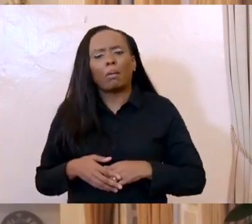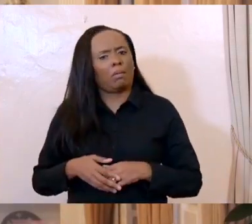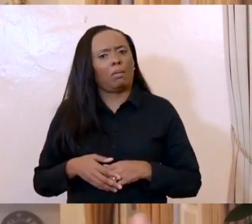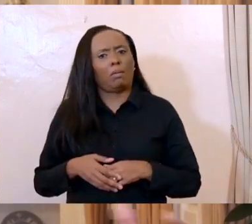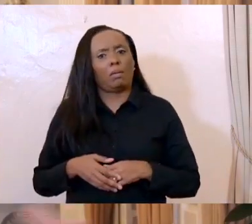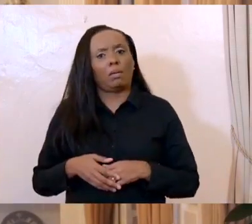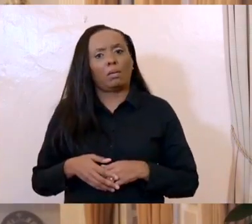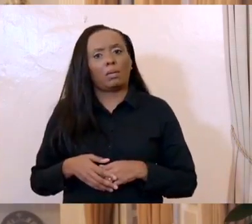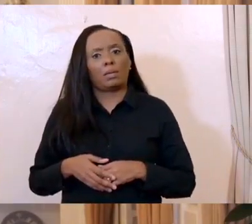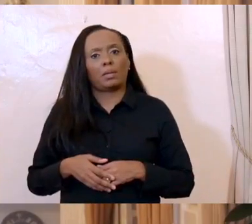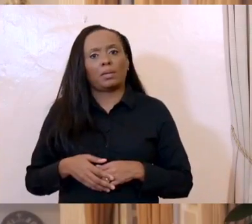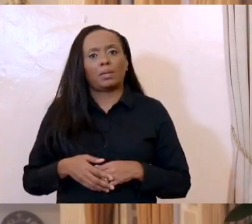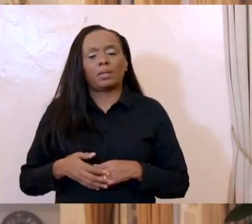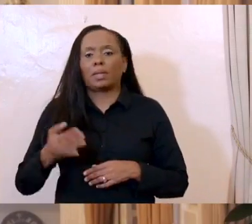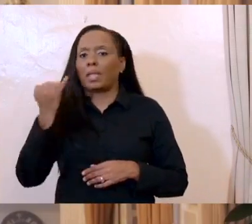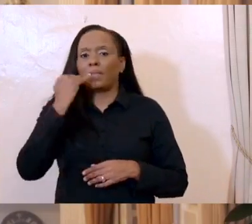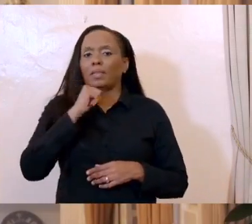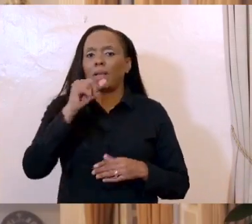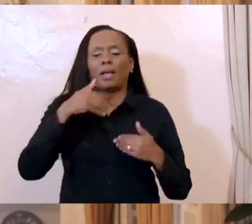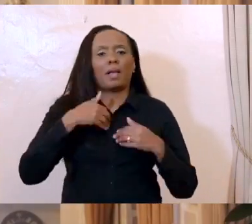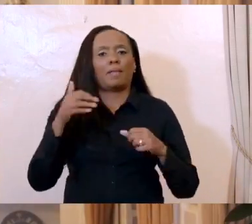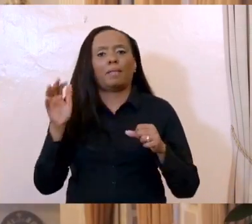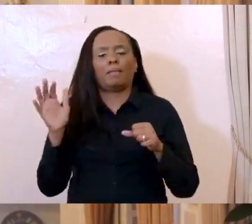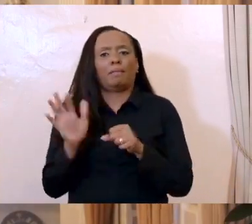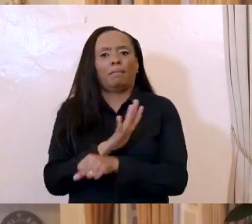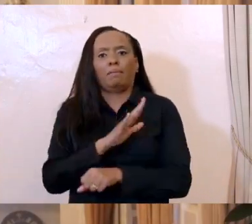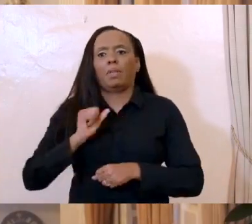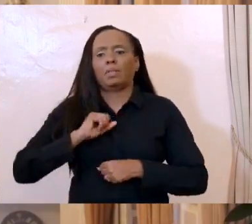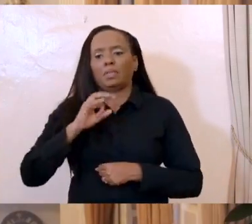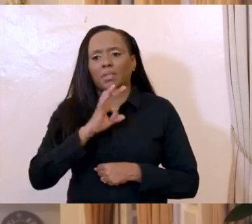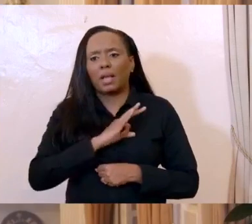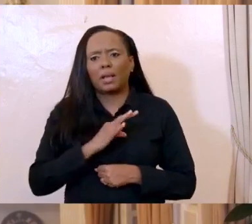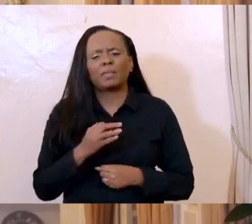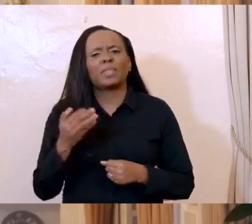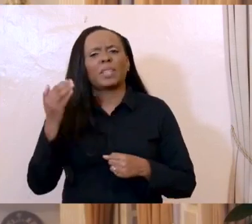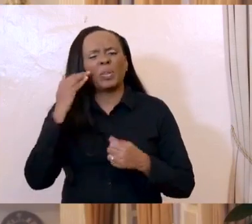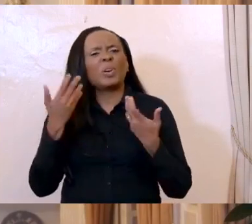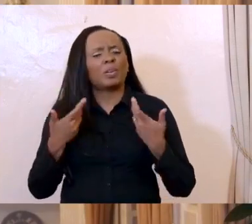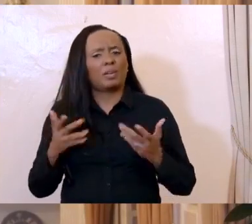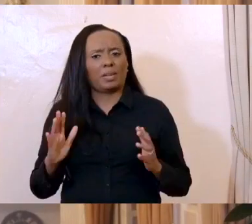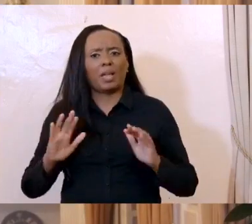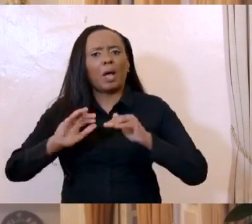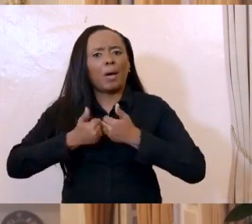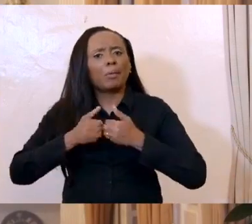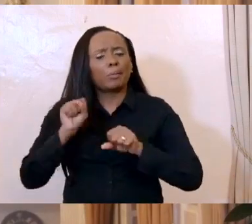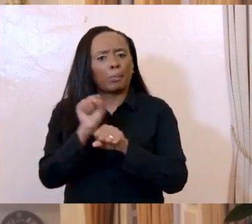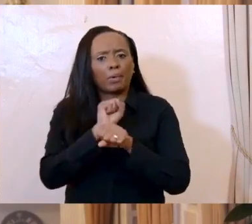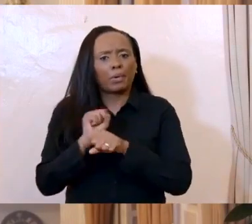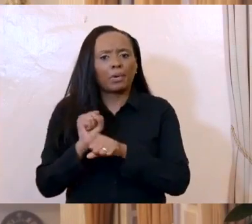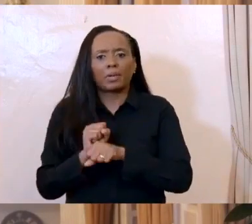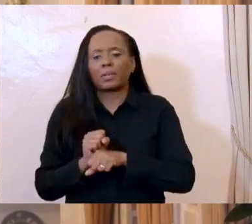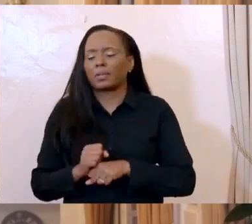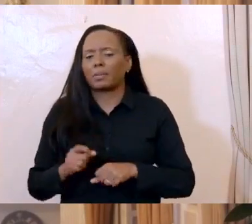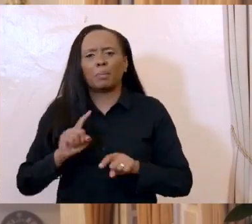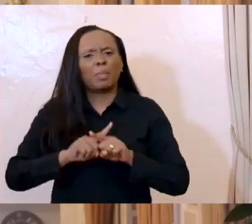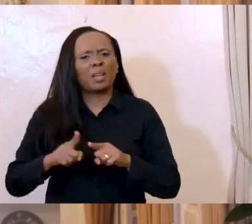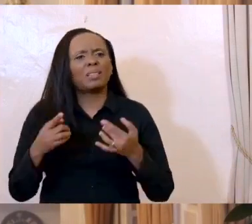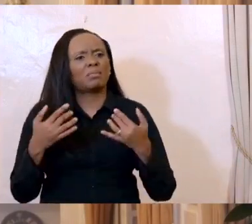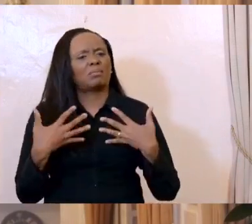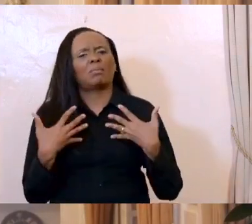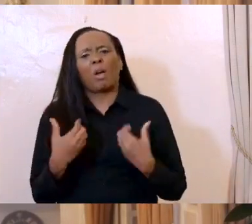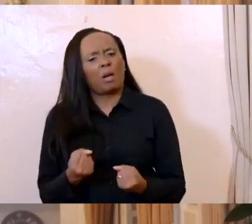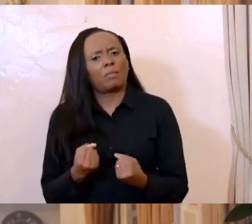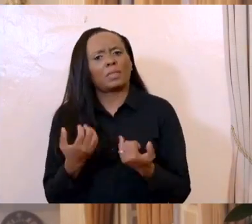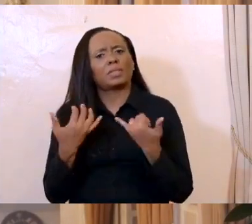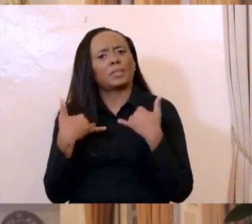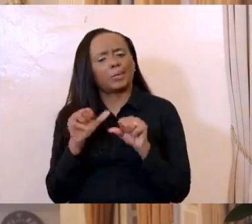that when they don't have the full staff complement available to the QEH. At this point in time, it is nowhere near that.